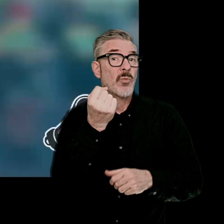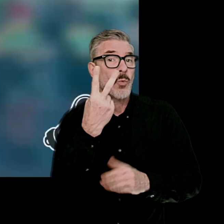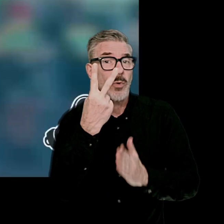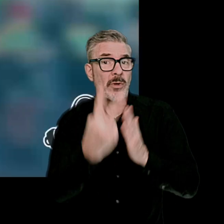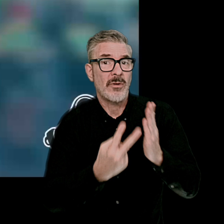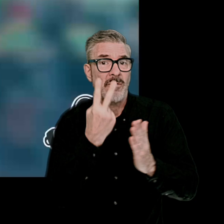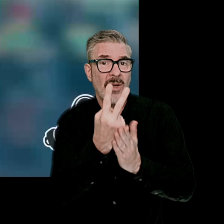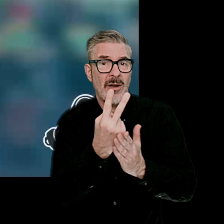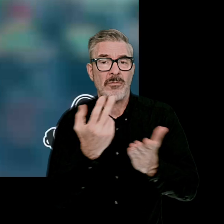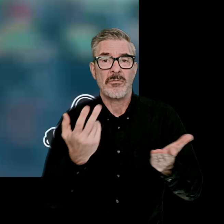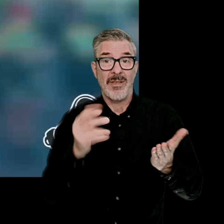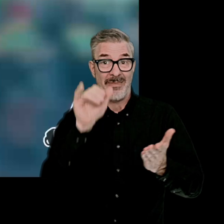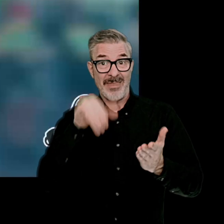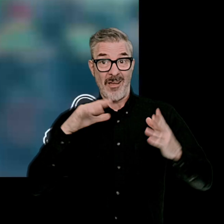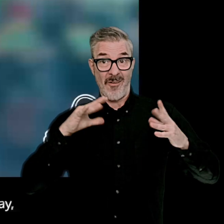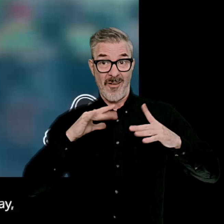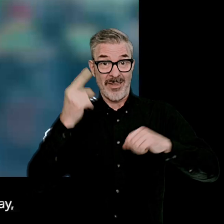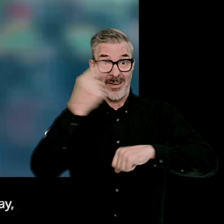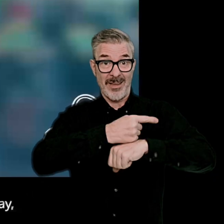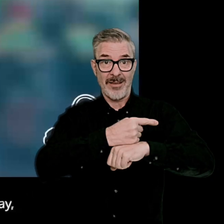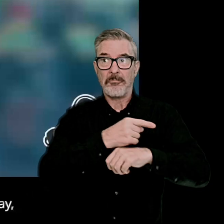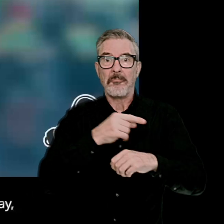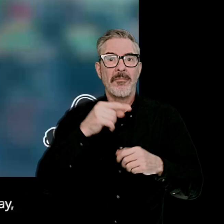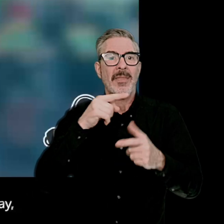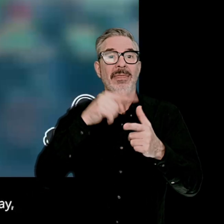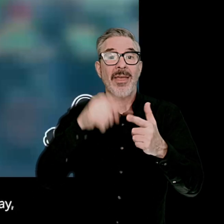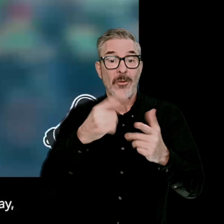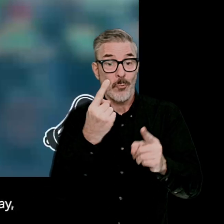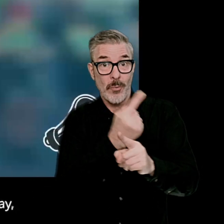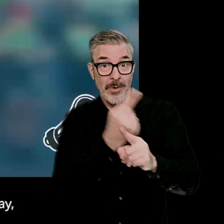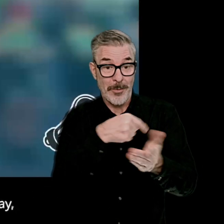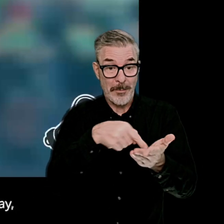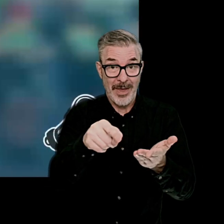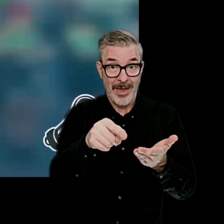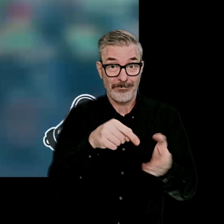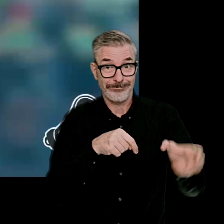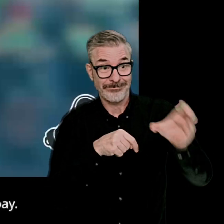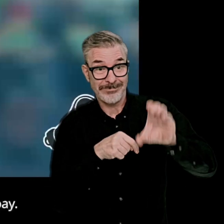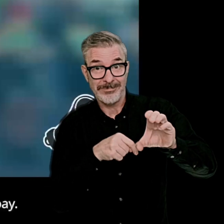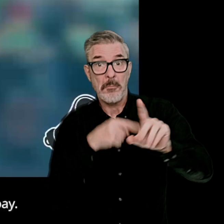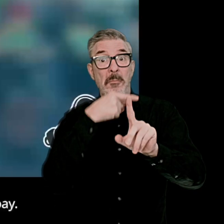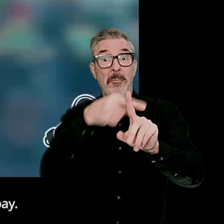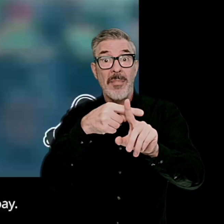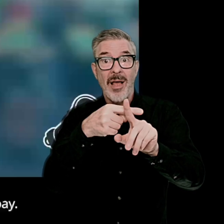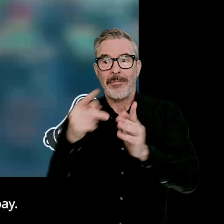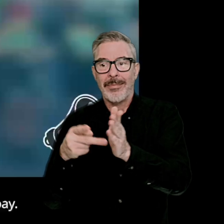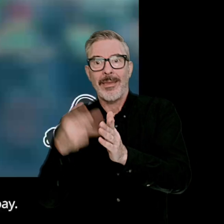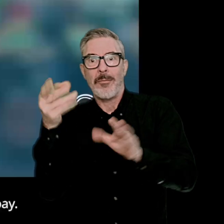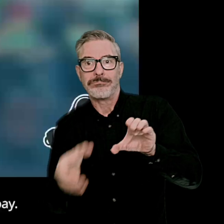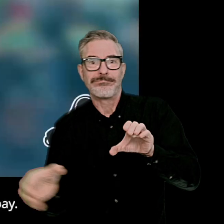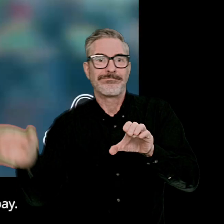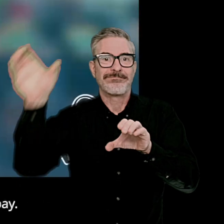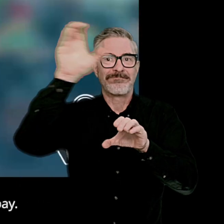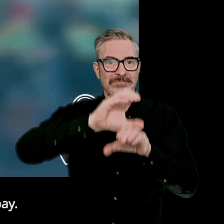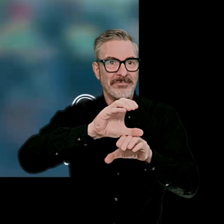1.5 times your regular wages. If you don't work on a statutory holiday, you should be paid an average